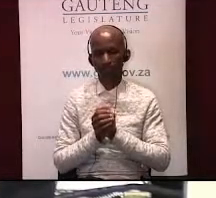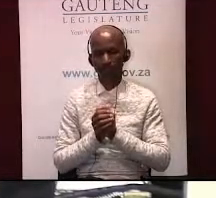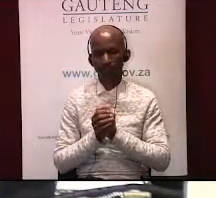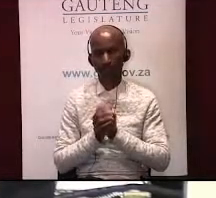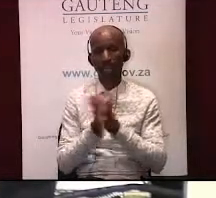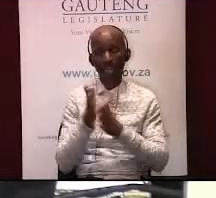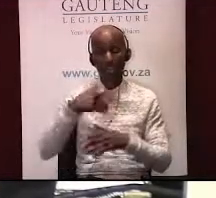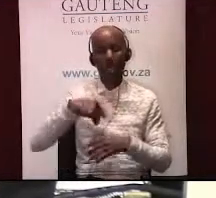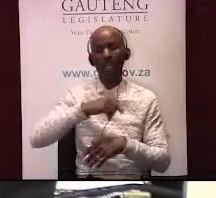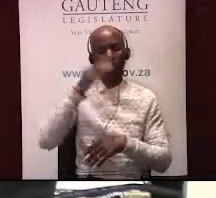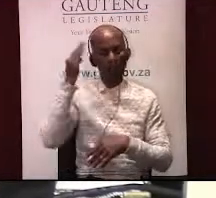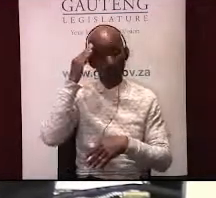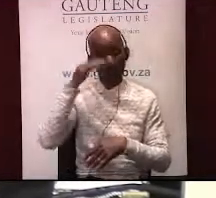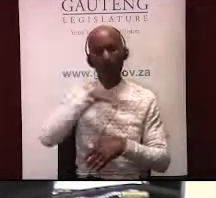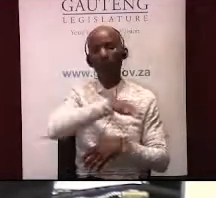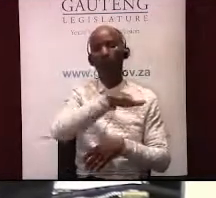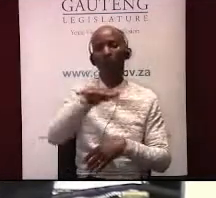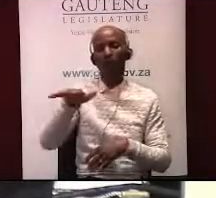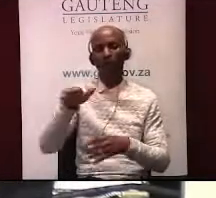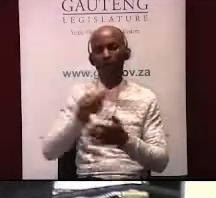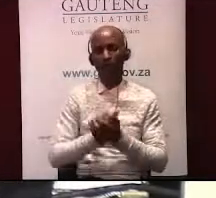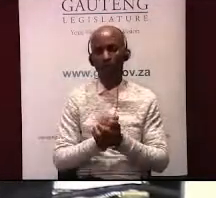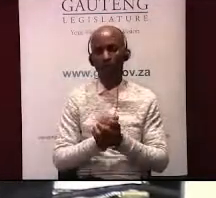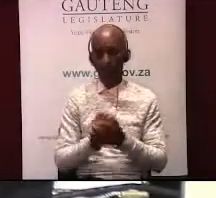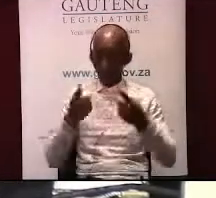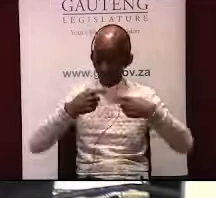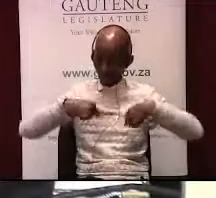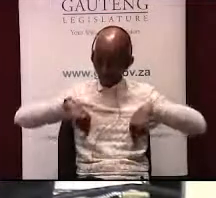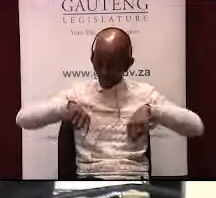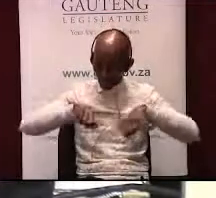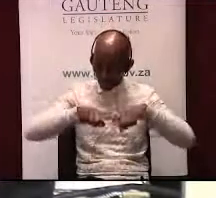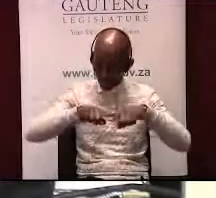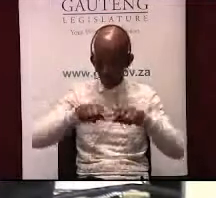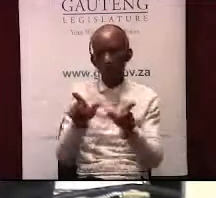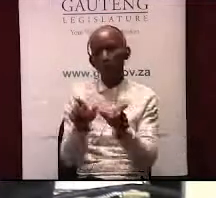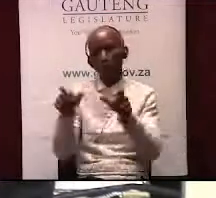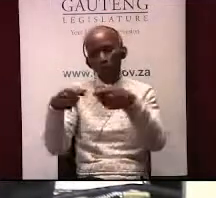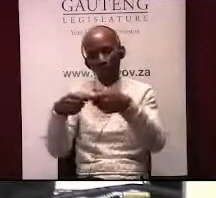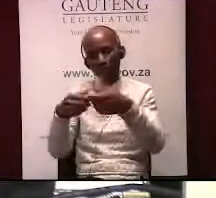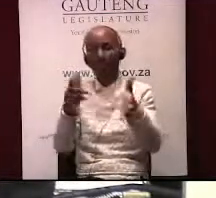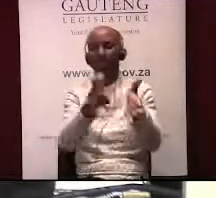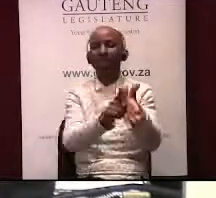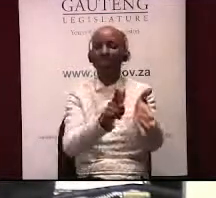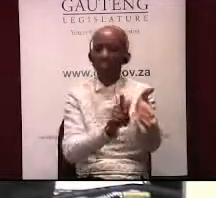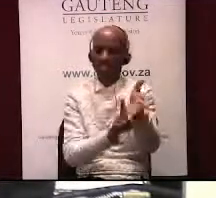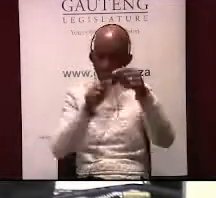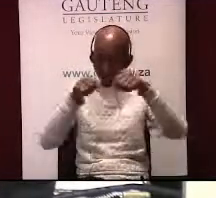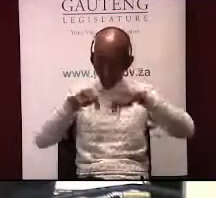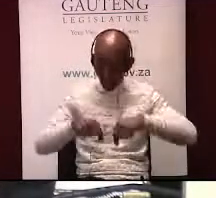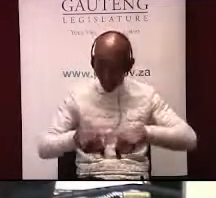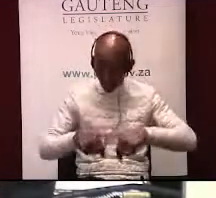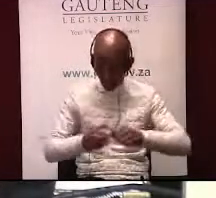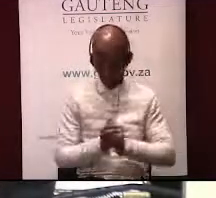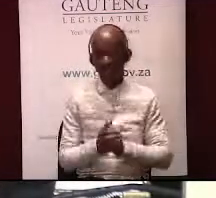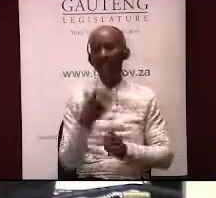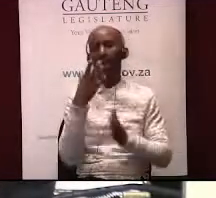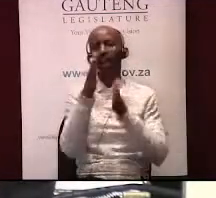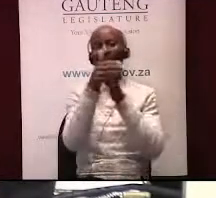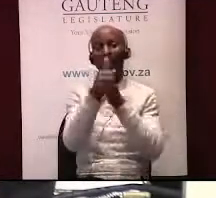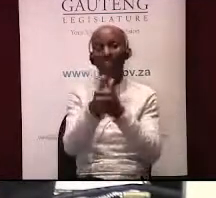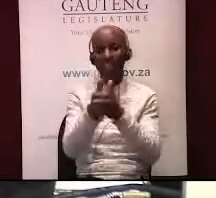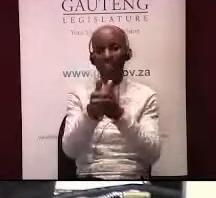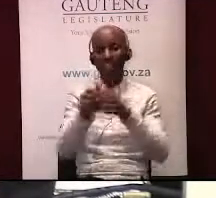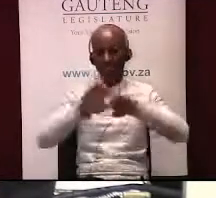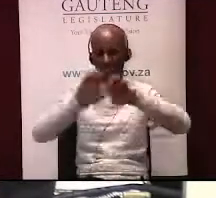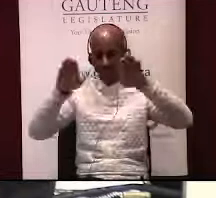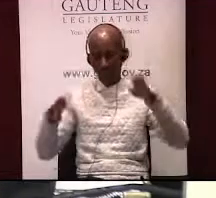as you all know, we are a committee of the legislature here today hosting this